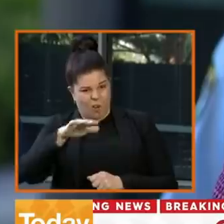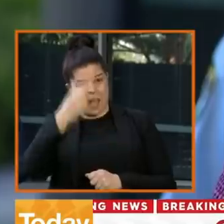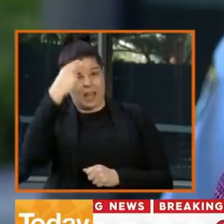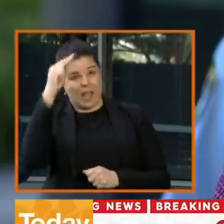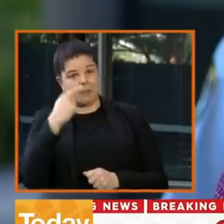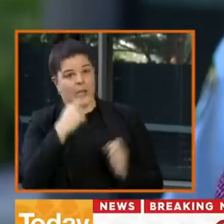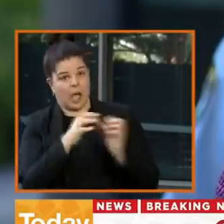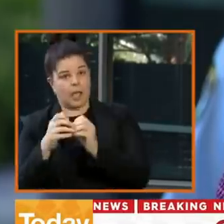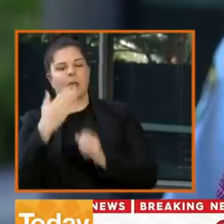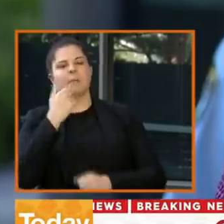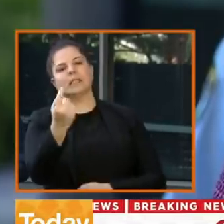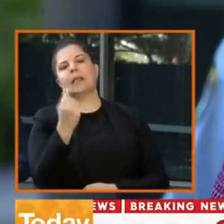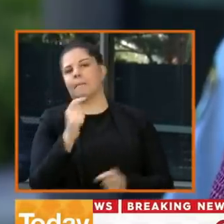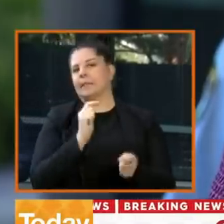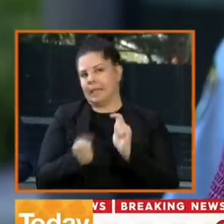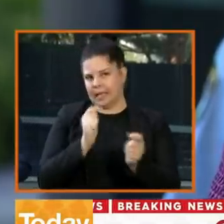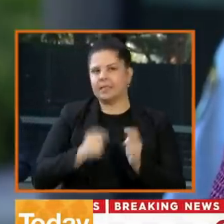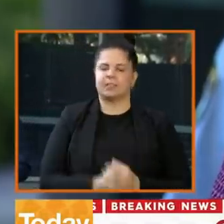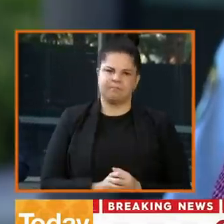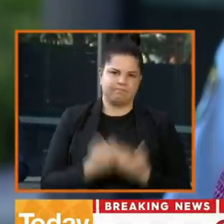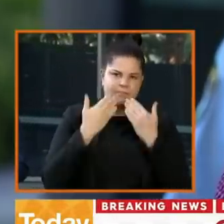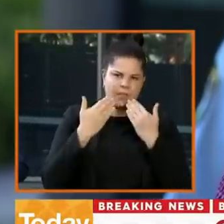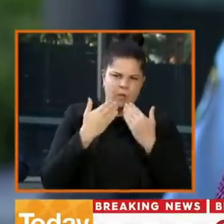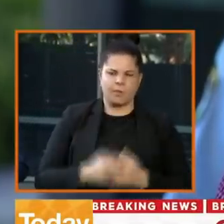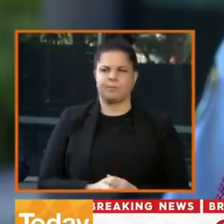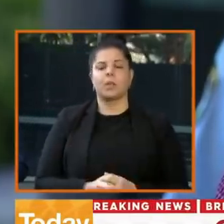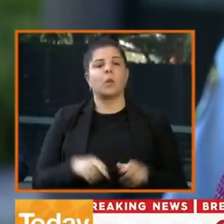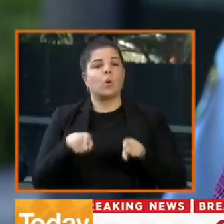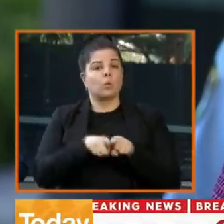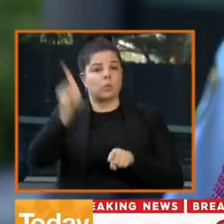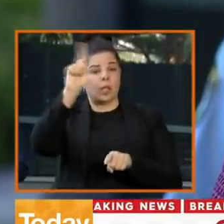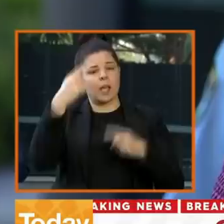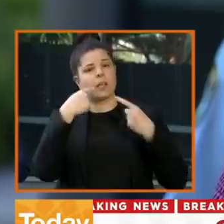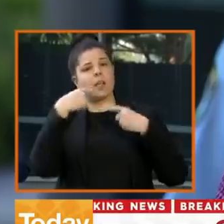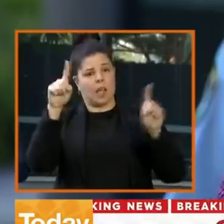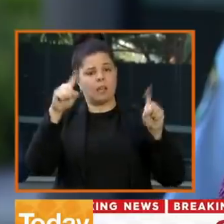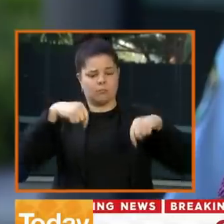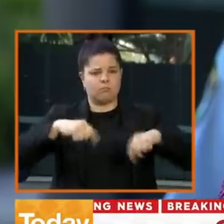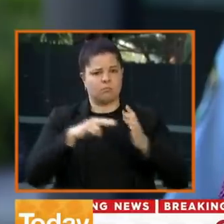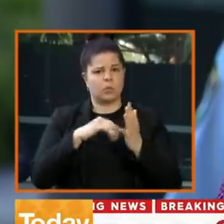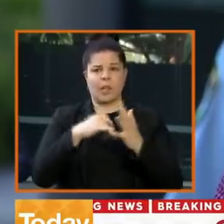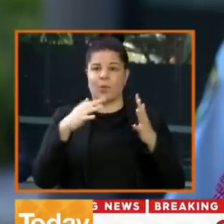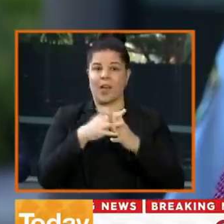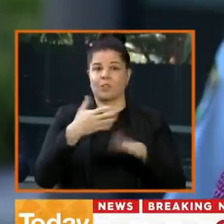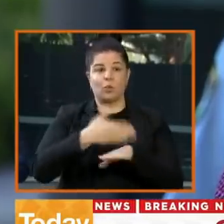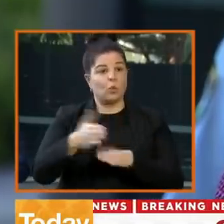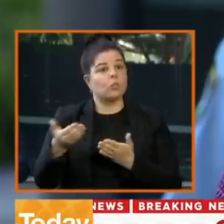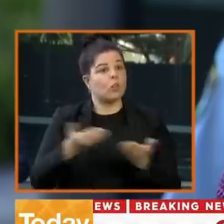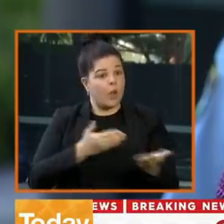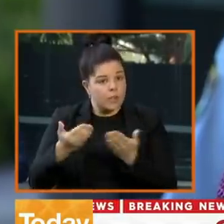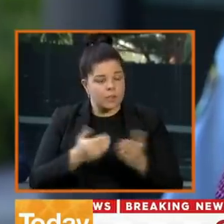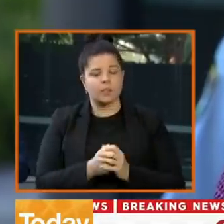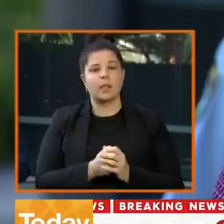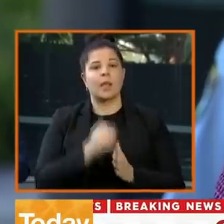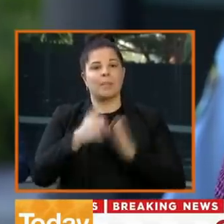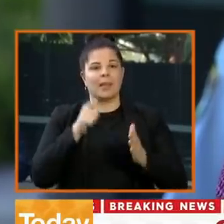up that challenge. I also wanted to announce today in New South Wales a new service we have, which will allow people to get results on